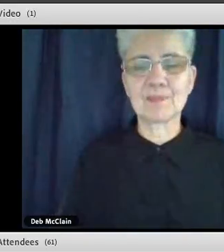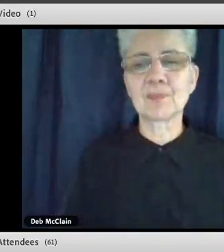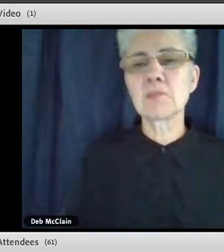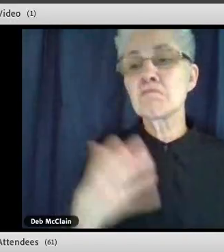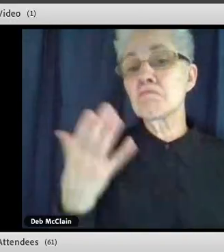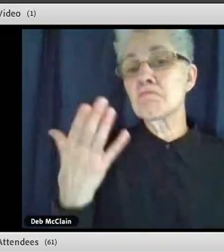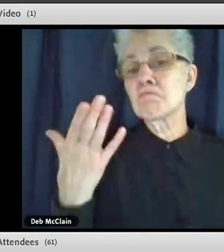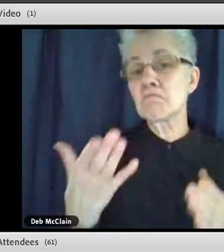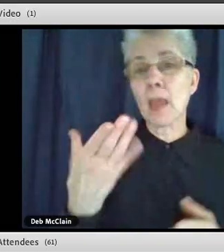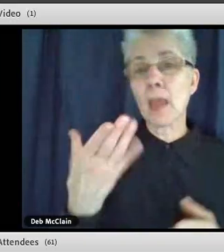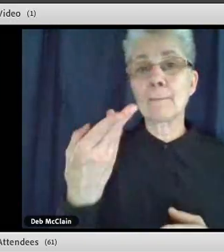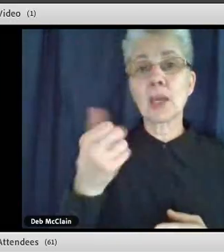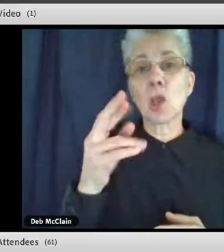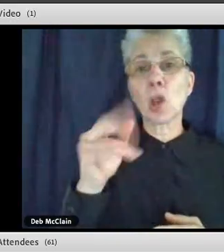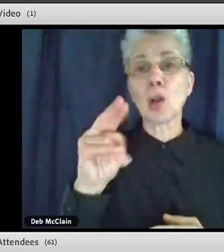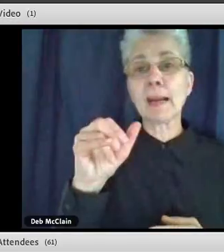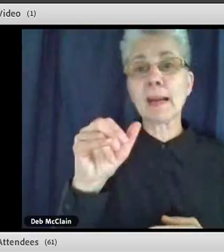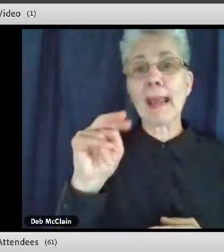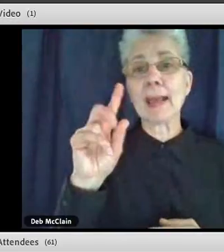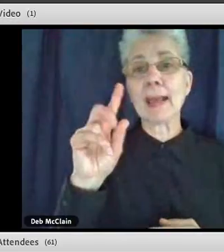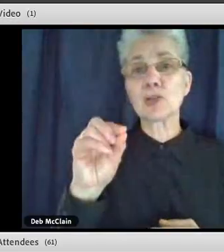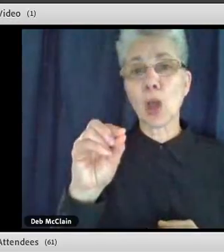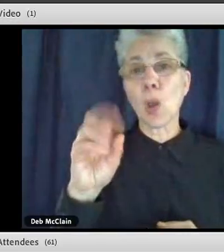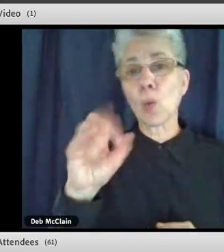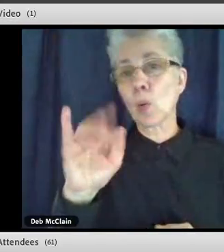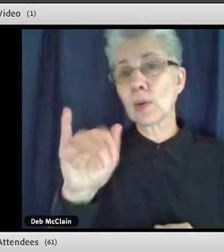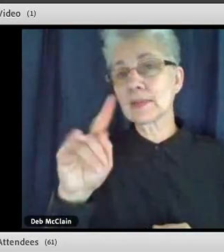5 letters. Yeah.